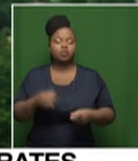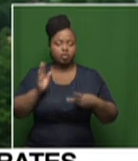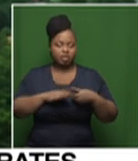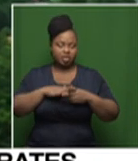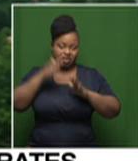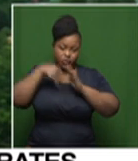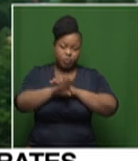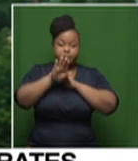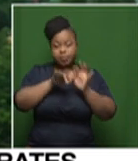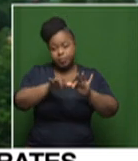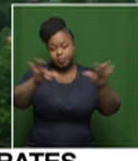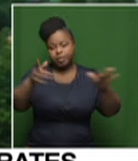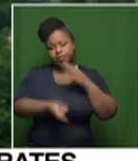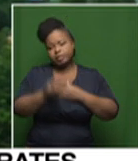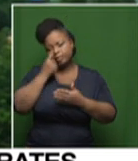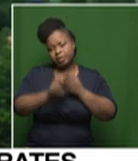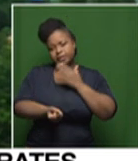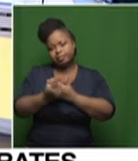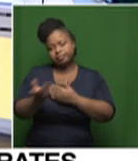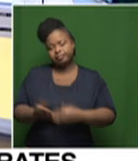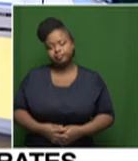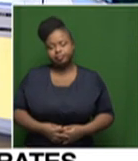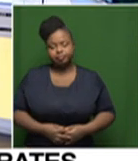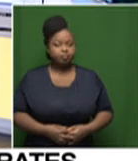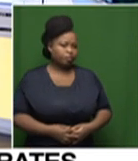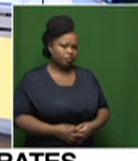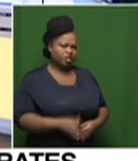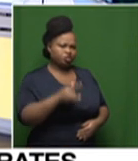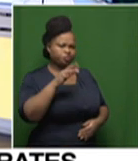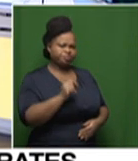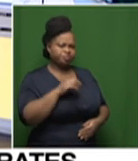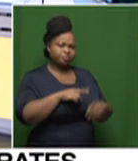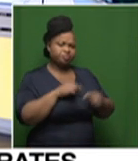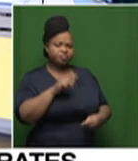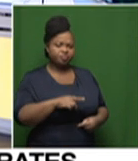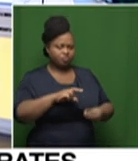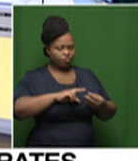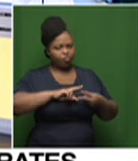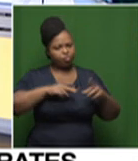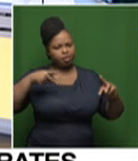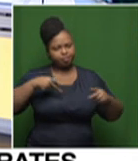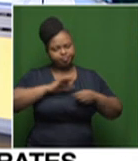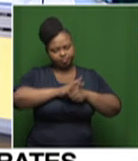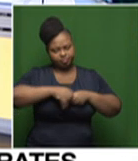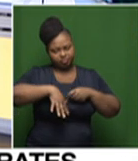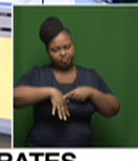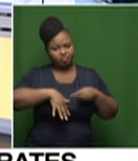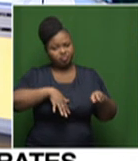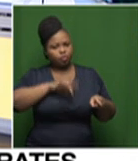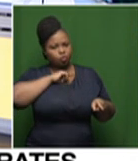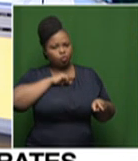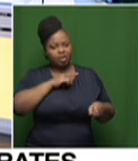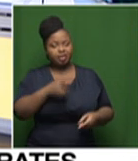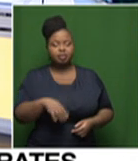of infections that we are now seeing in India. So, Ishan, what about these mutations and new variants as you speak about? Because